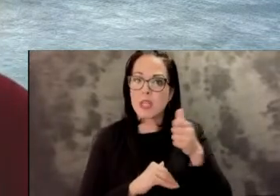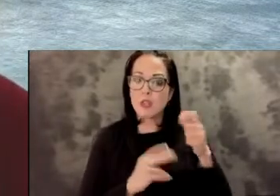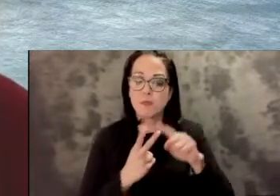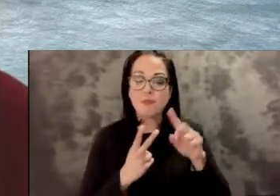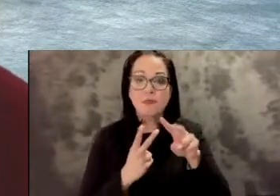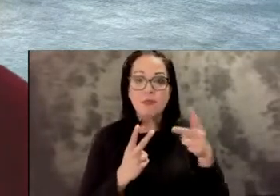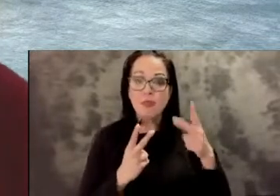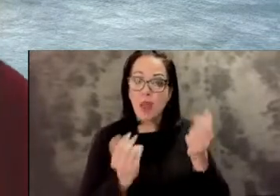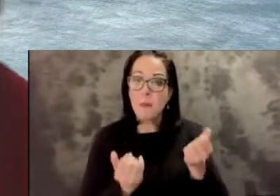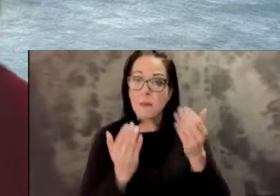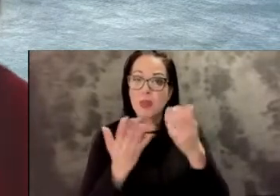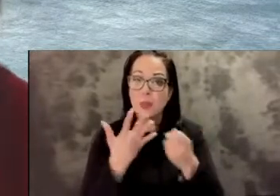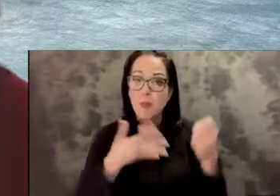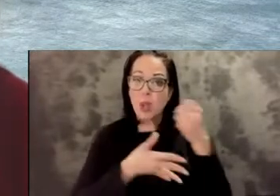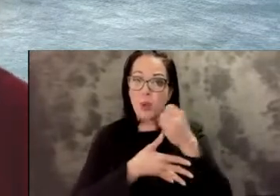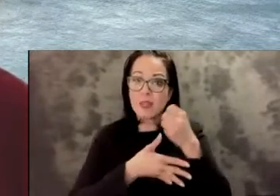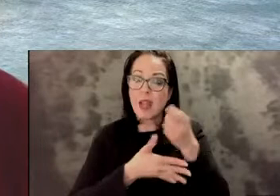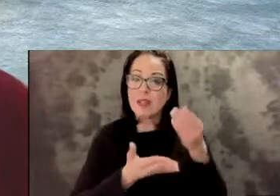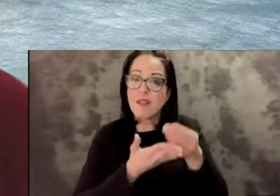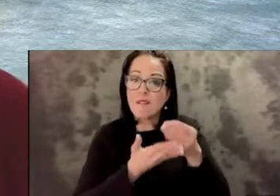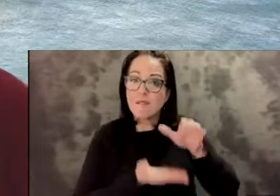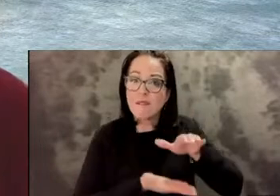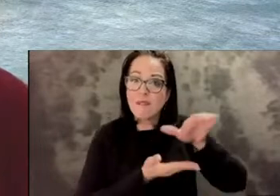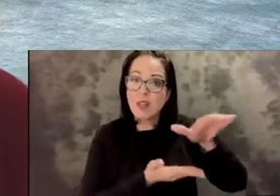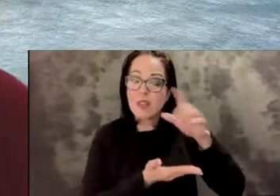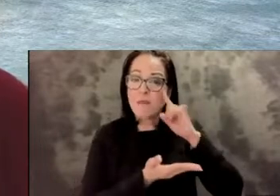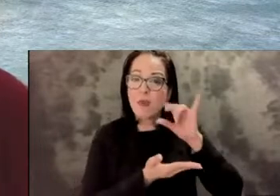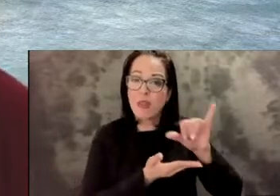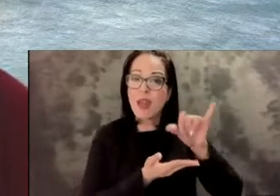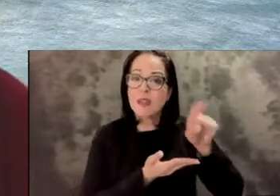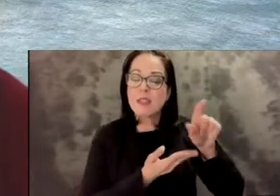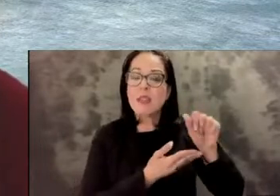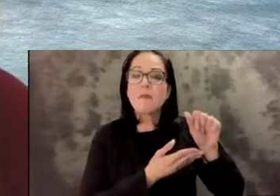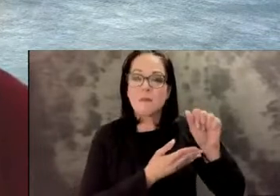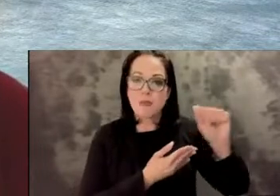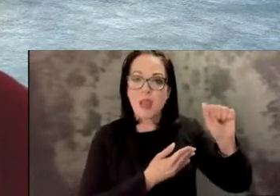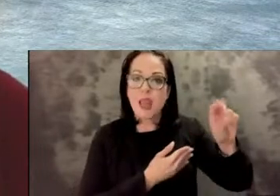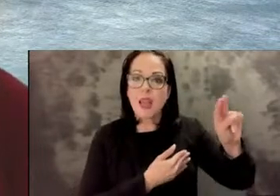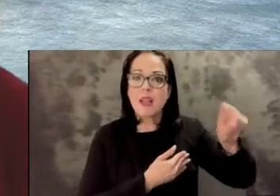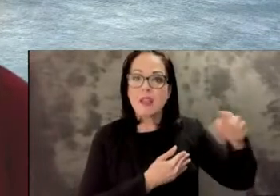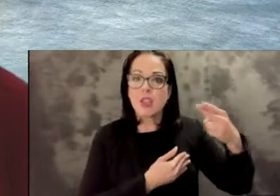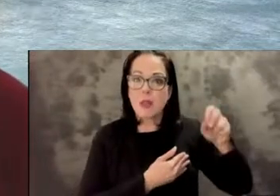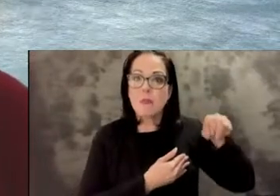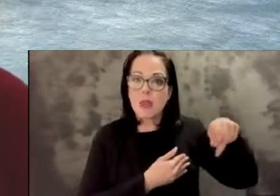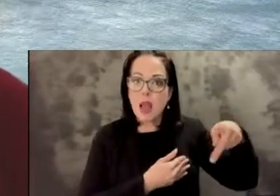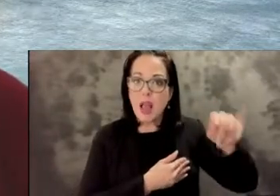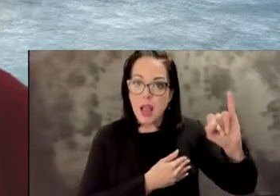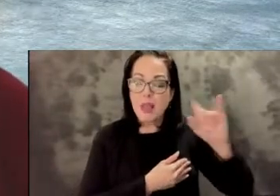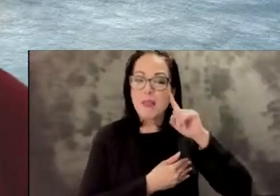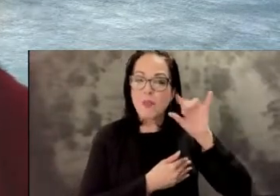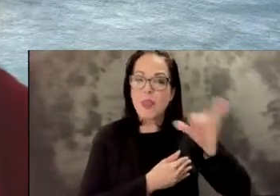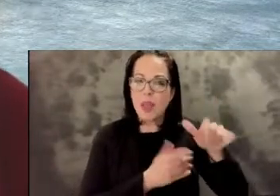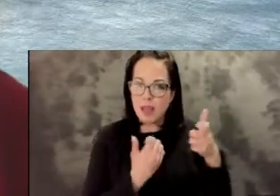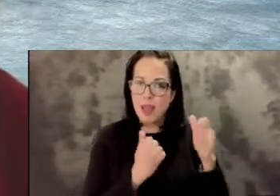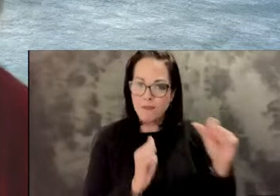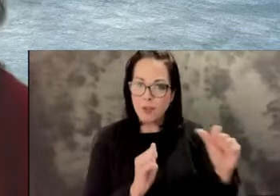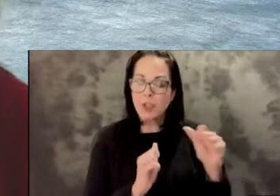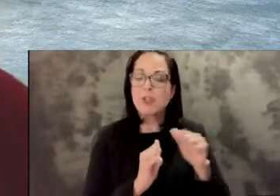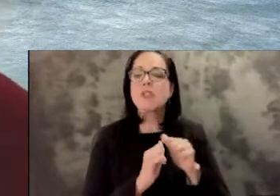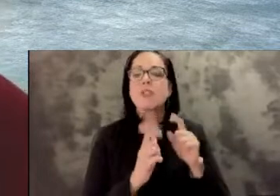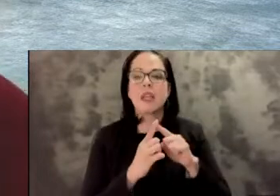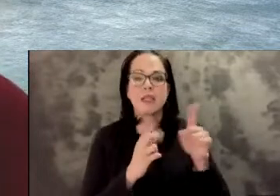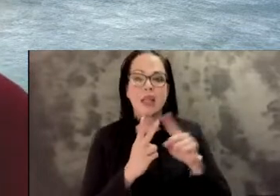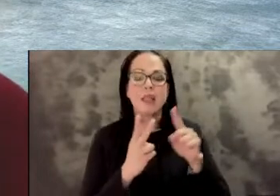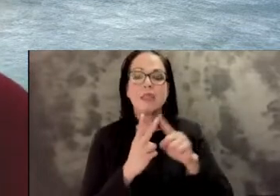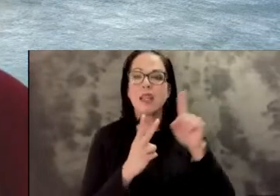recommend prioritized funding for Asian American and Native Hawaiian Pacific Islander efforts aimed at achieving equitable herd immunity at the